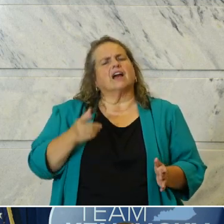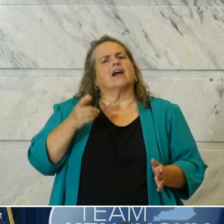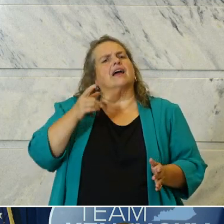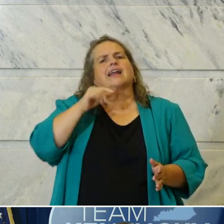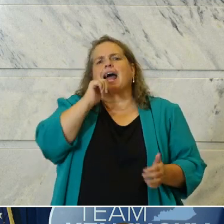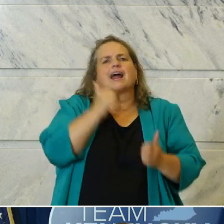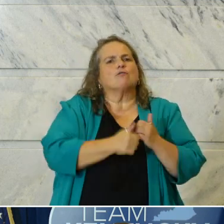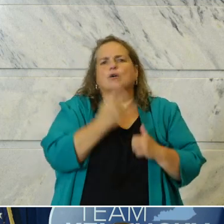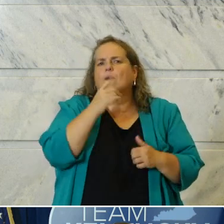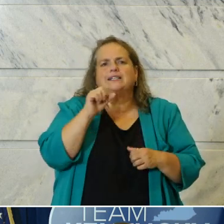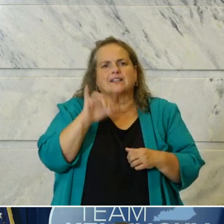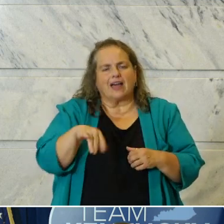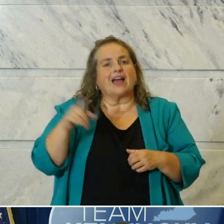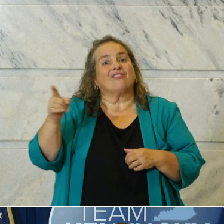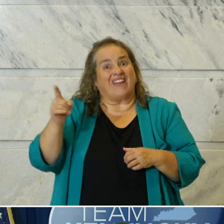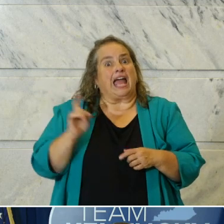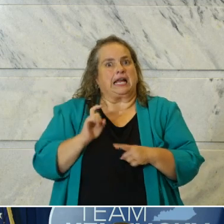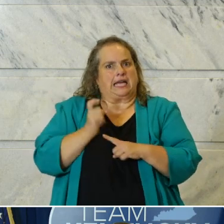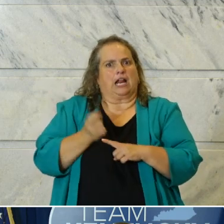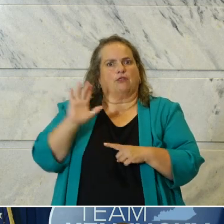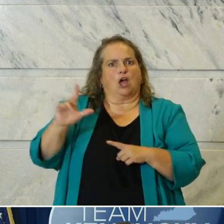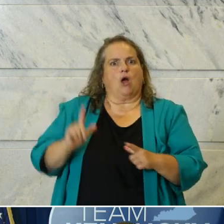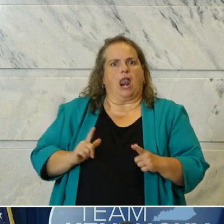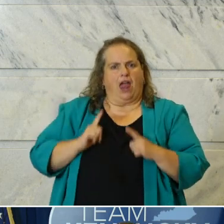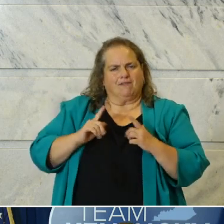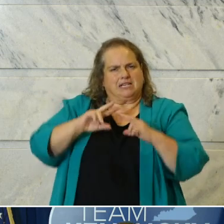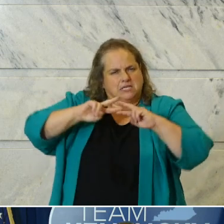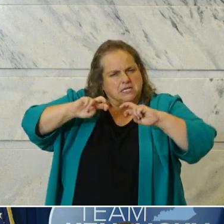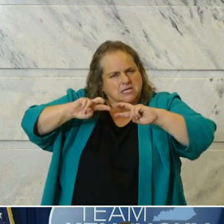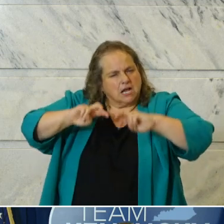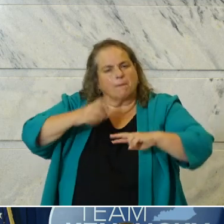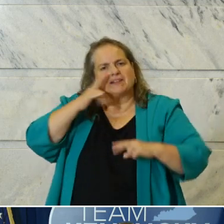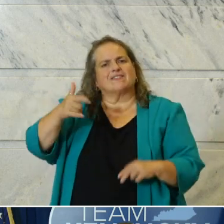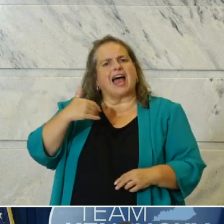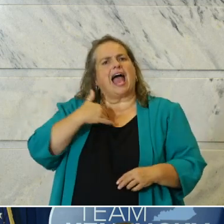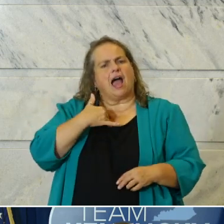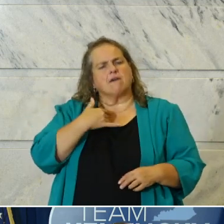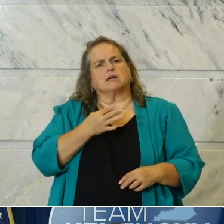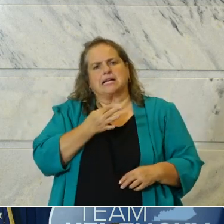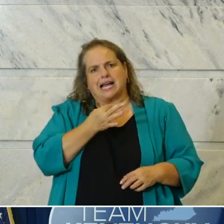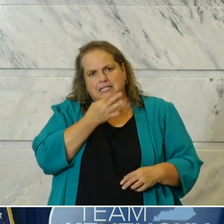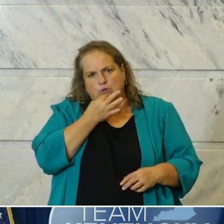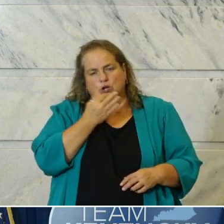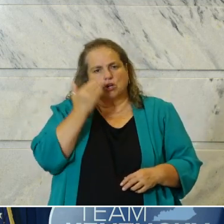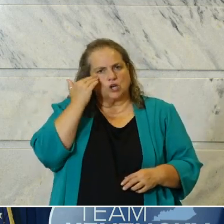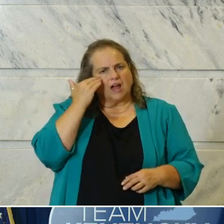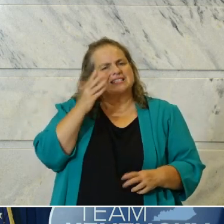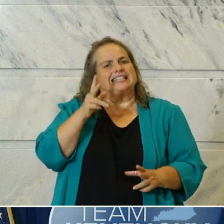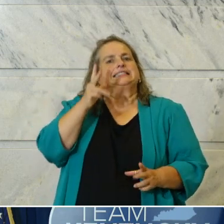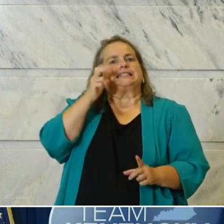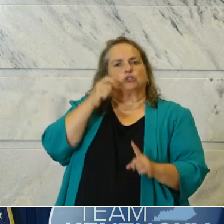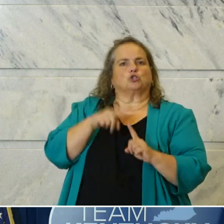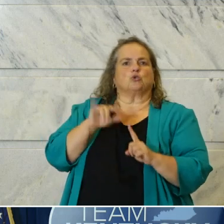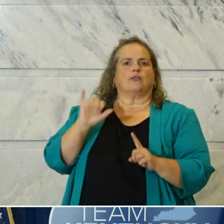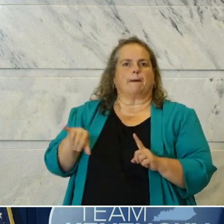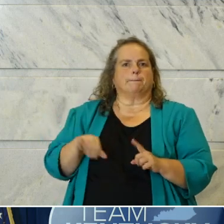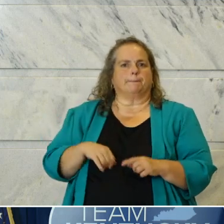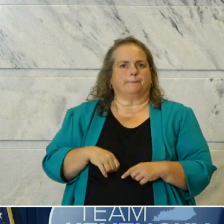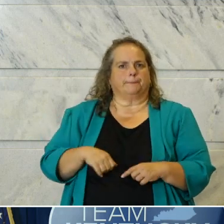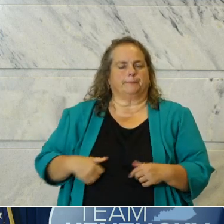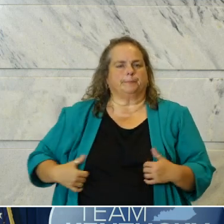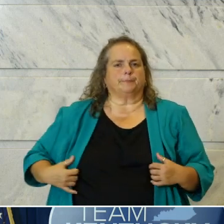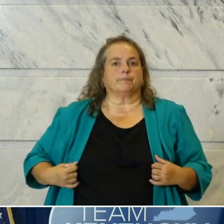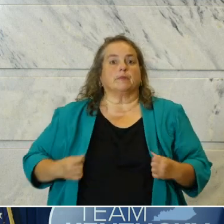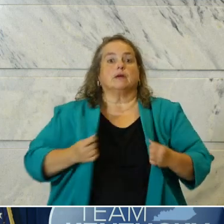these people have dedicated their lives to this. They have the knowledge for it, and let's listen to them. All right, some of those